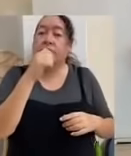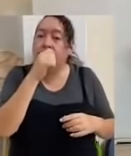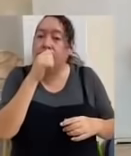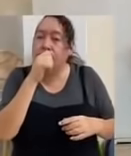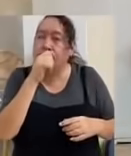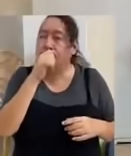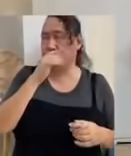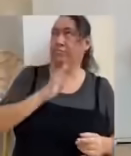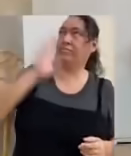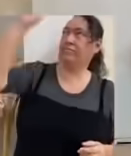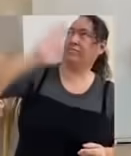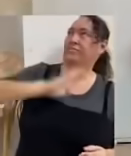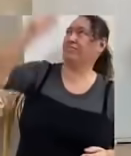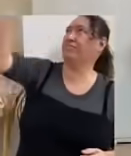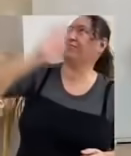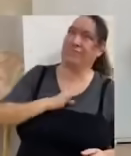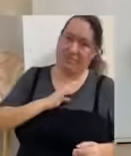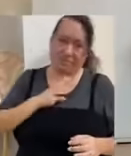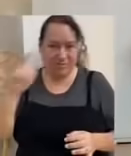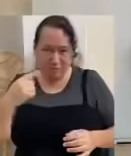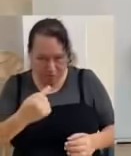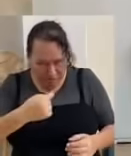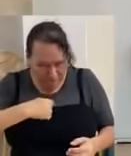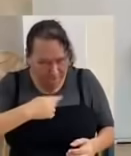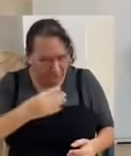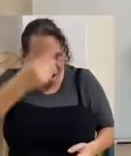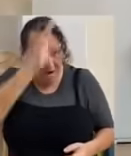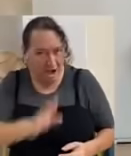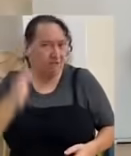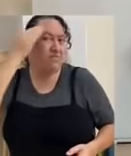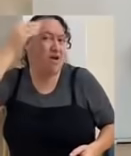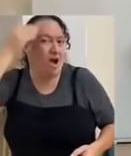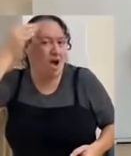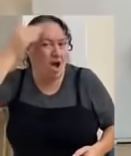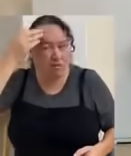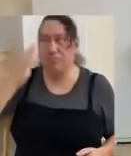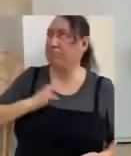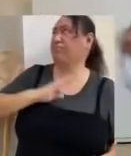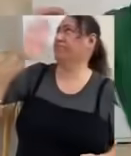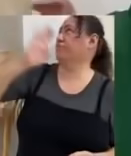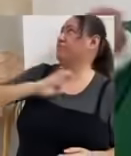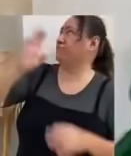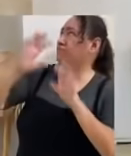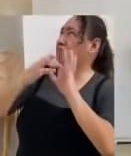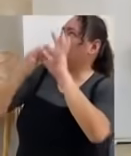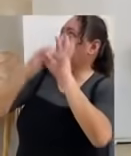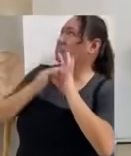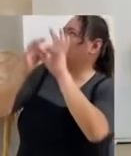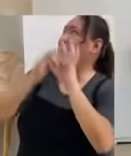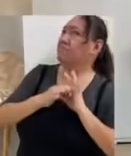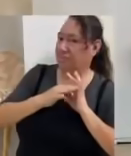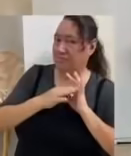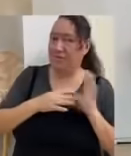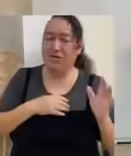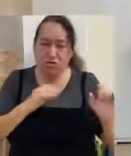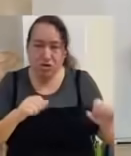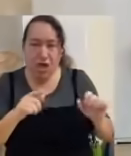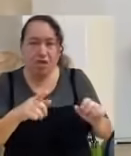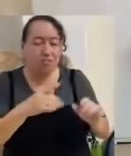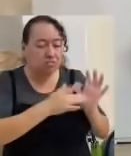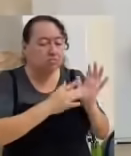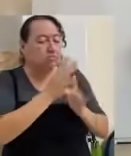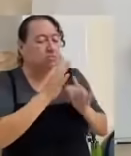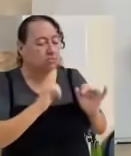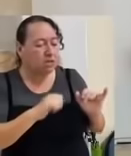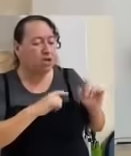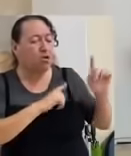knows. Only you and know. So Jesus Christ, many times in the Gospels, you can go anywhere. Jesus Christ says, make